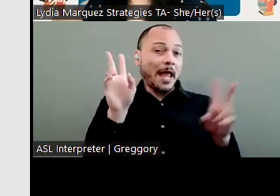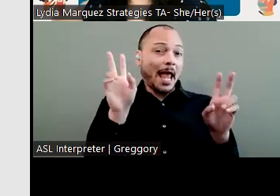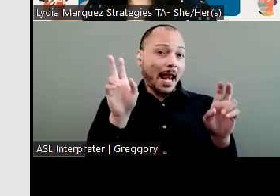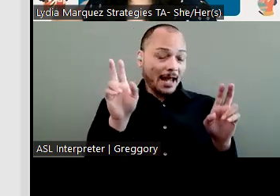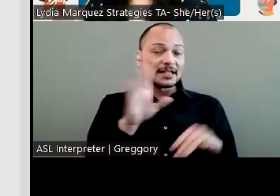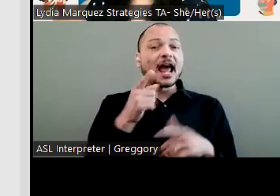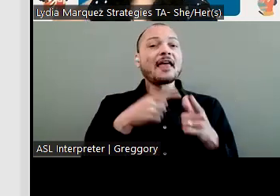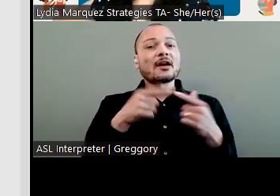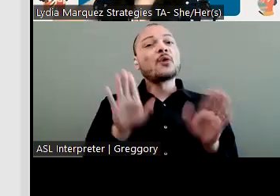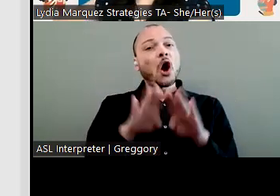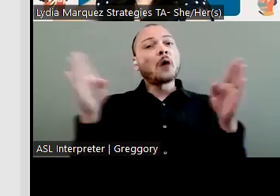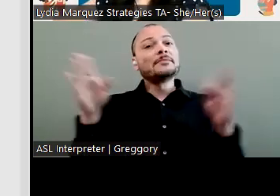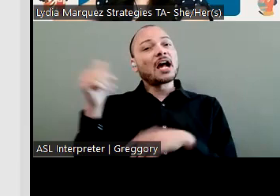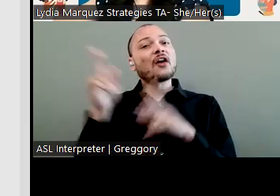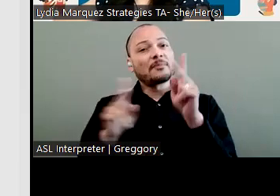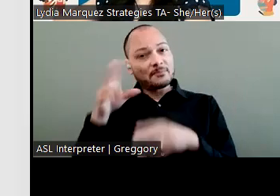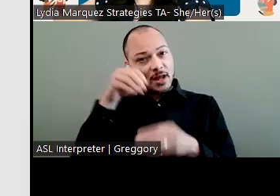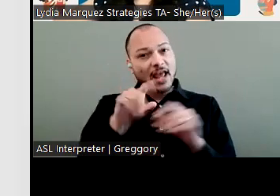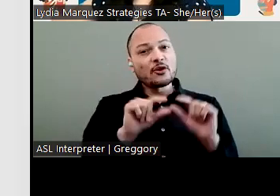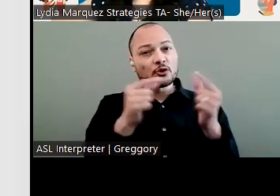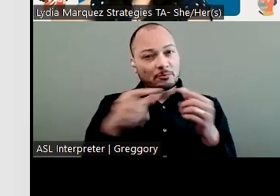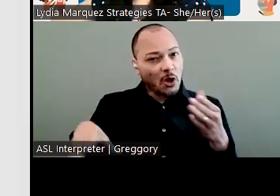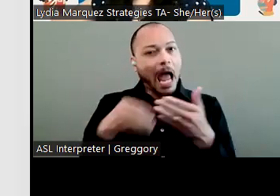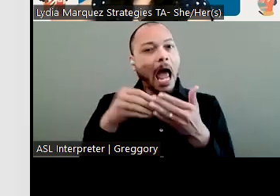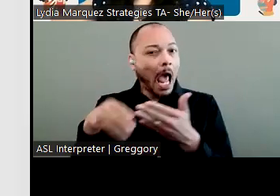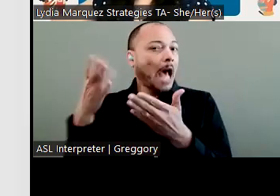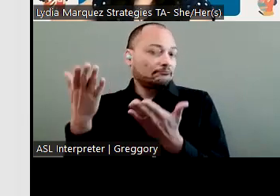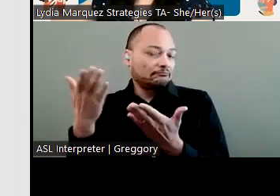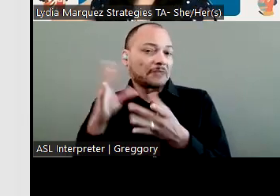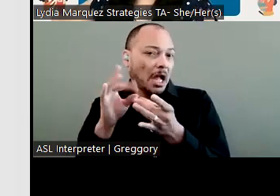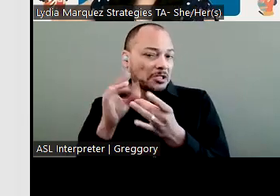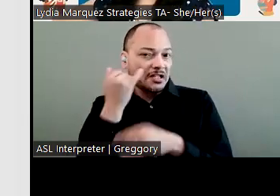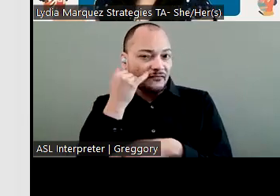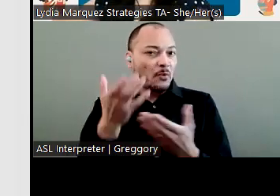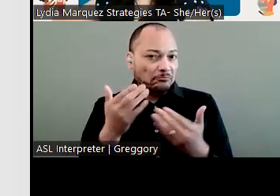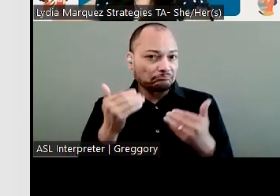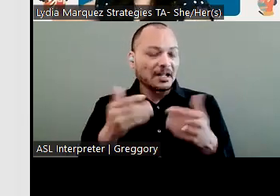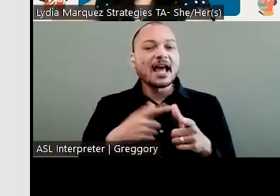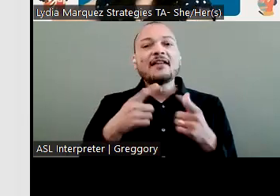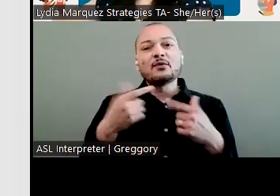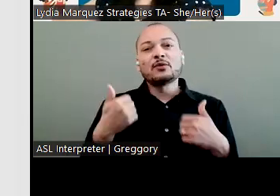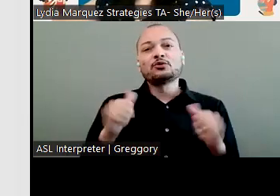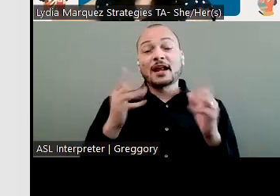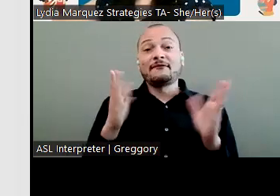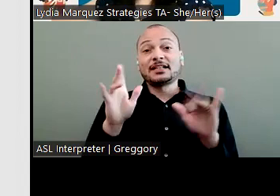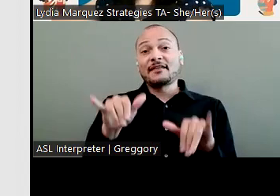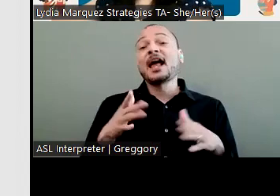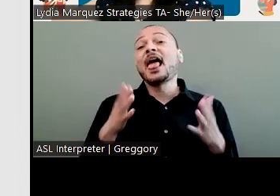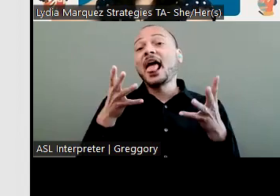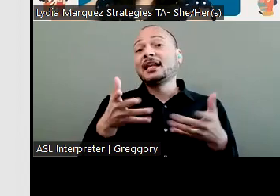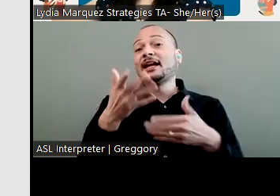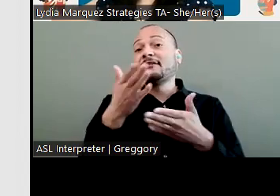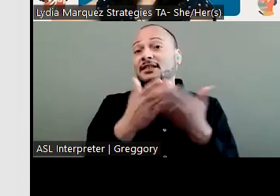to other folks who were in that group to add any that they want, and then we'll try to get through that and leave some